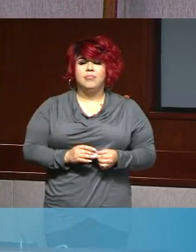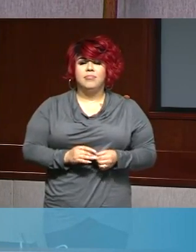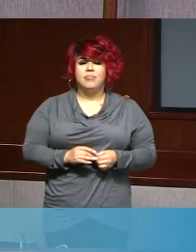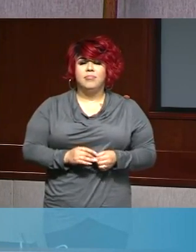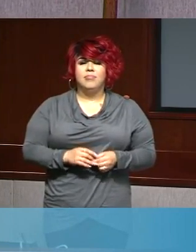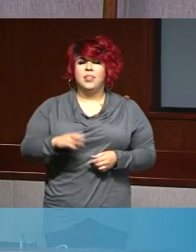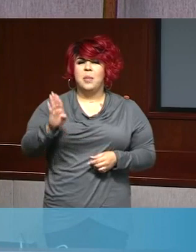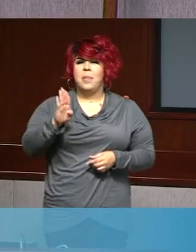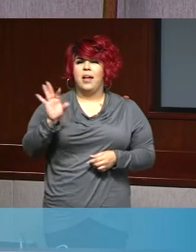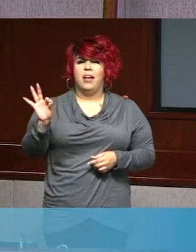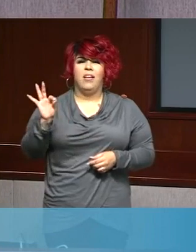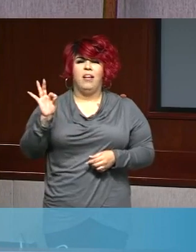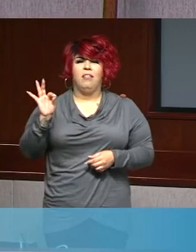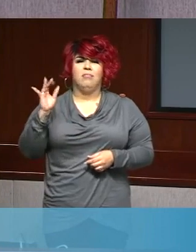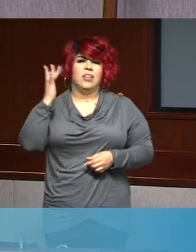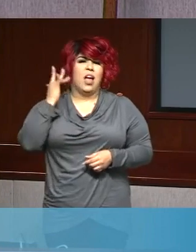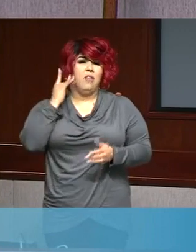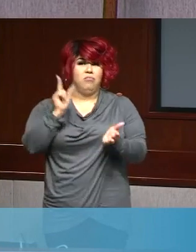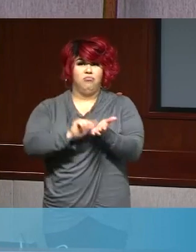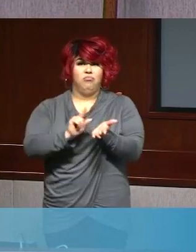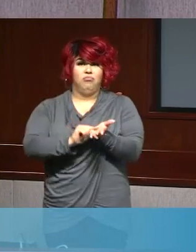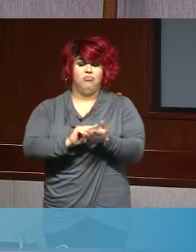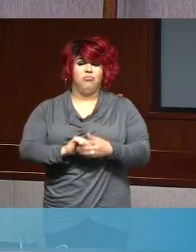The Bakersfield, Californian?